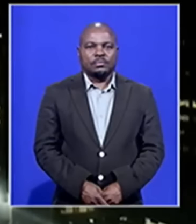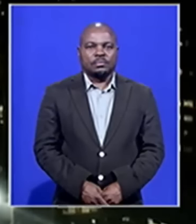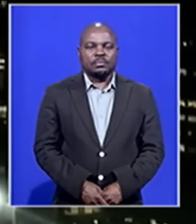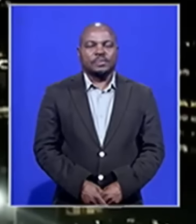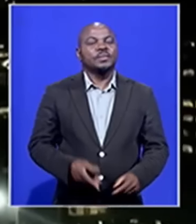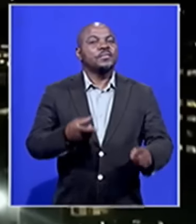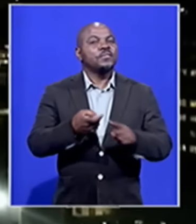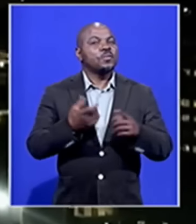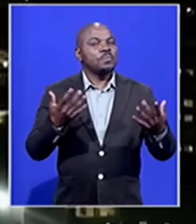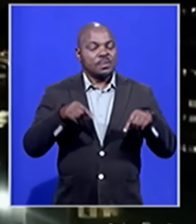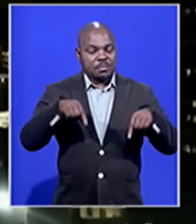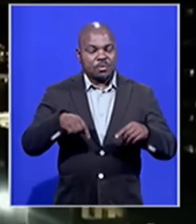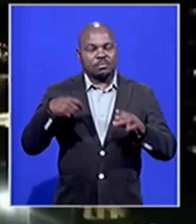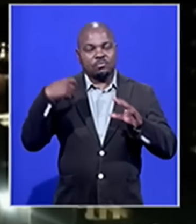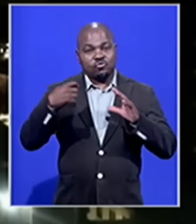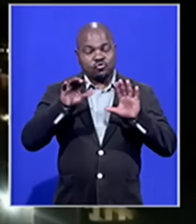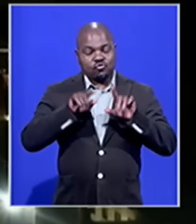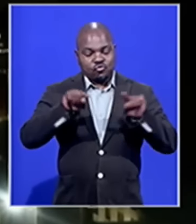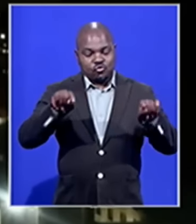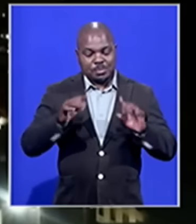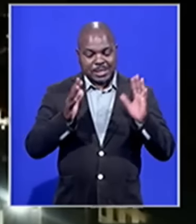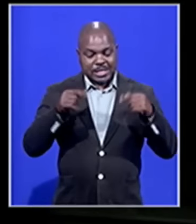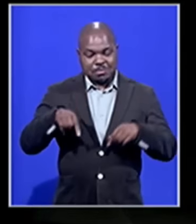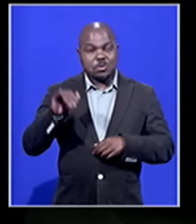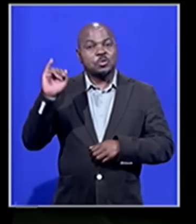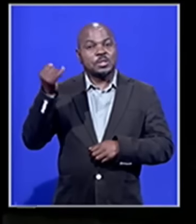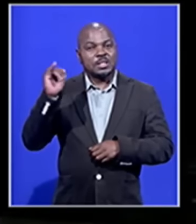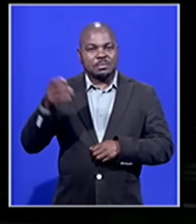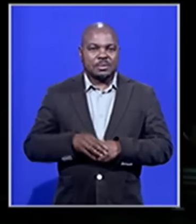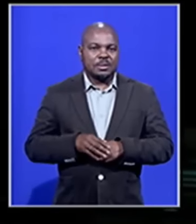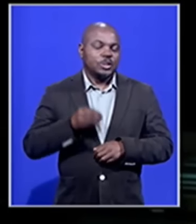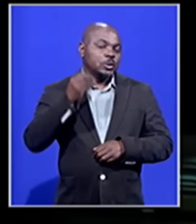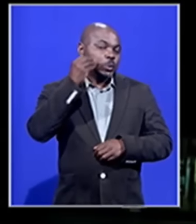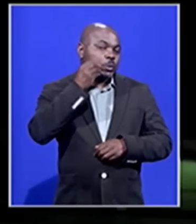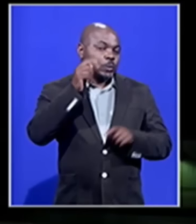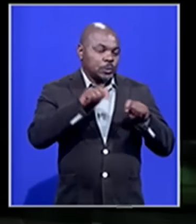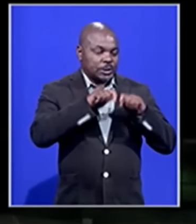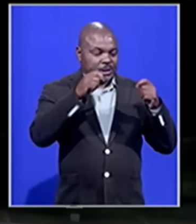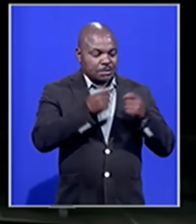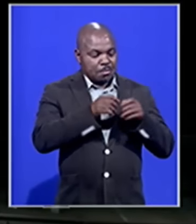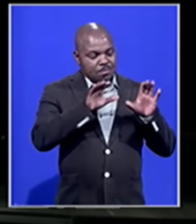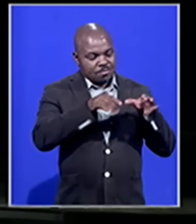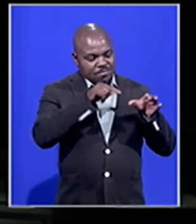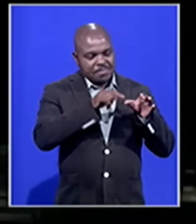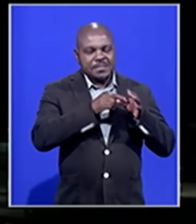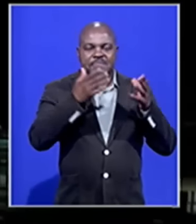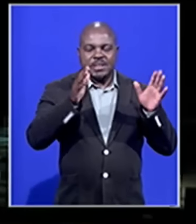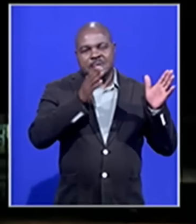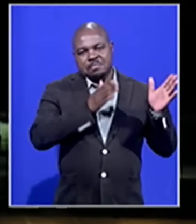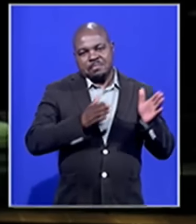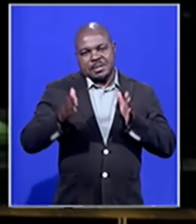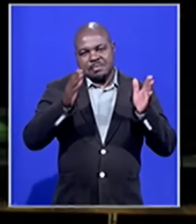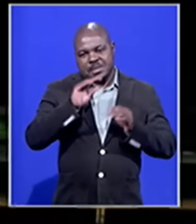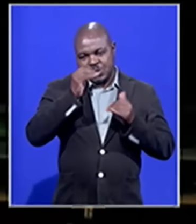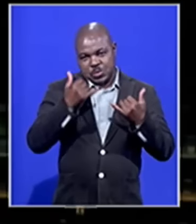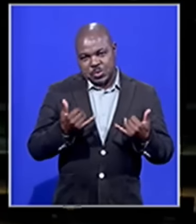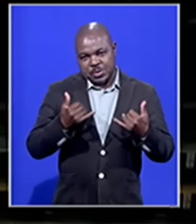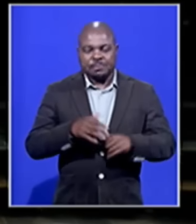Ka otloloha re le Studio 10 Auckland Park Johannesburg moifona wa ditaba tsa Sesotho o boetse o hlophiseditse tsena tsa moraorao le phirimaneng